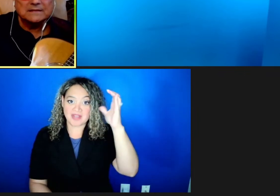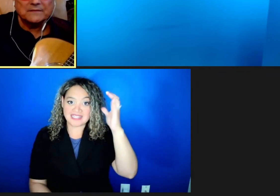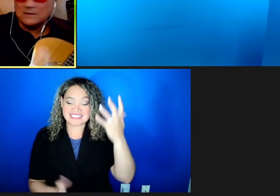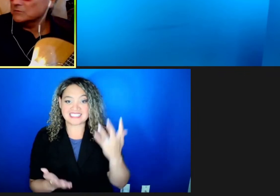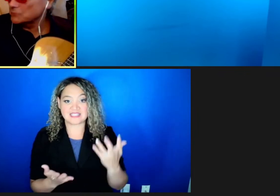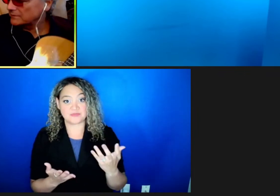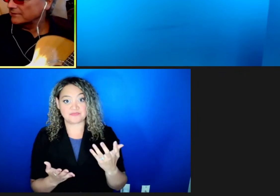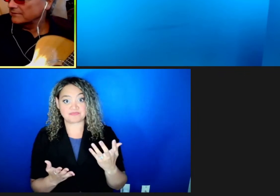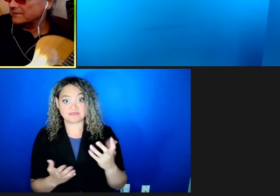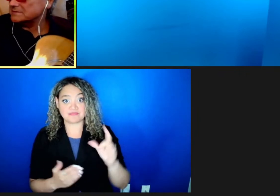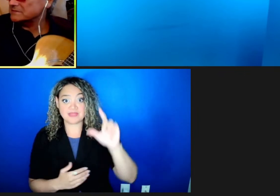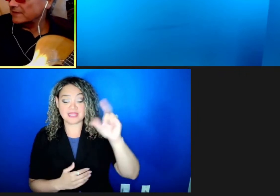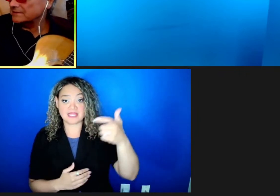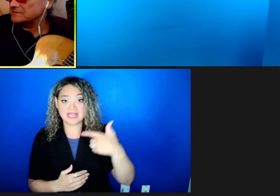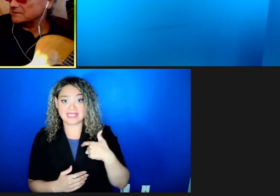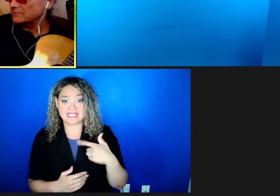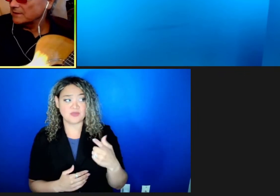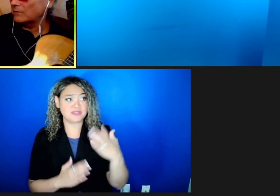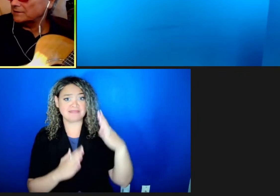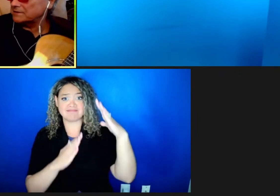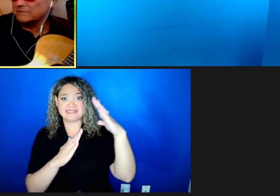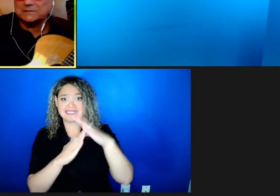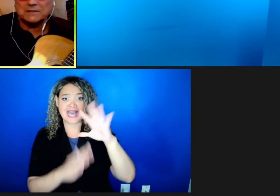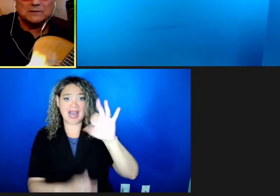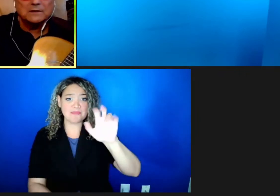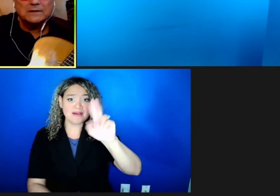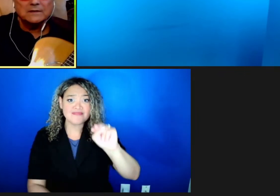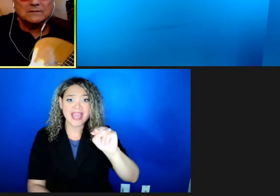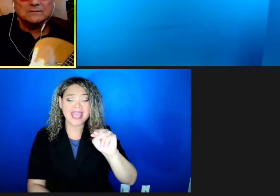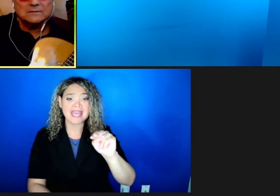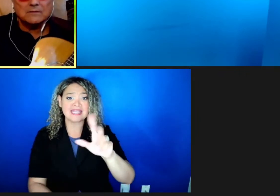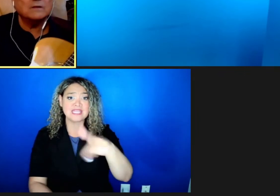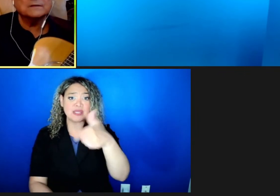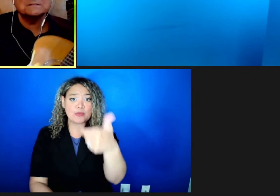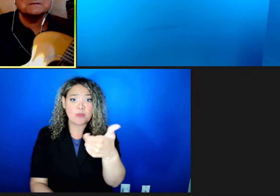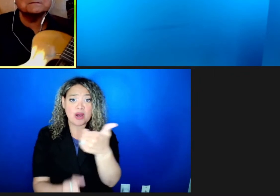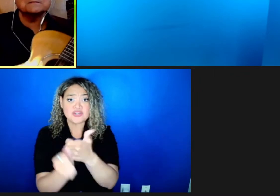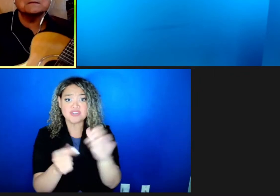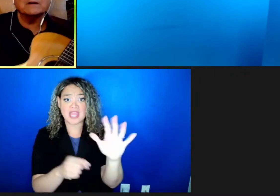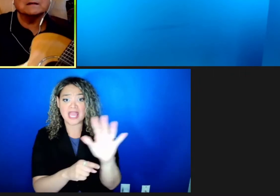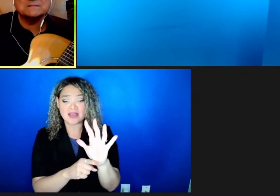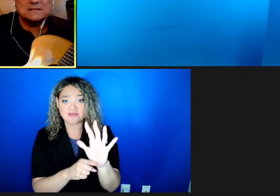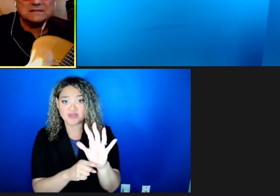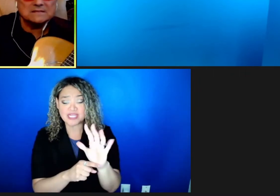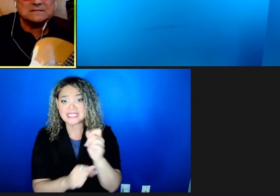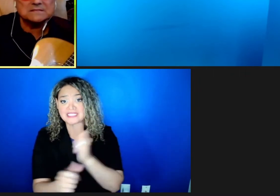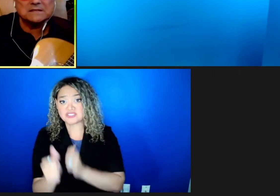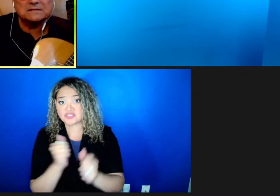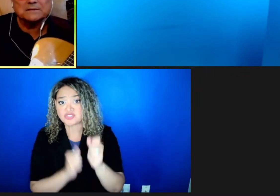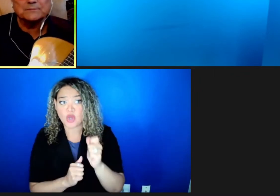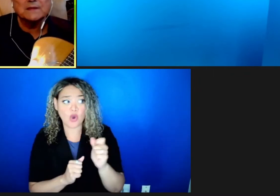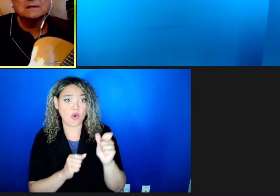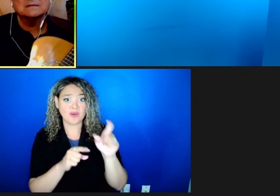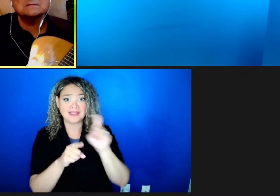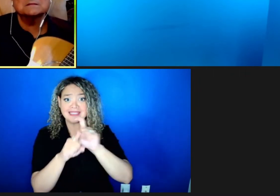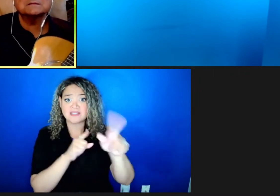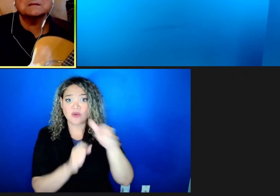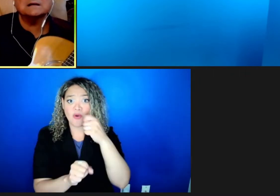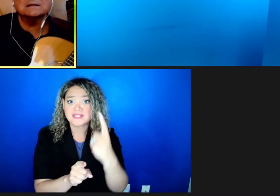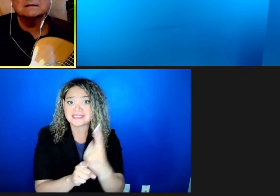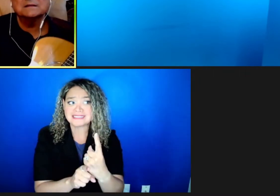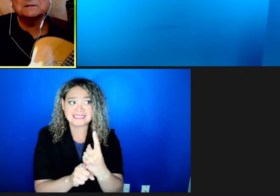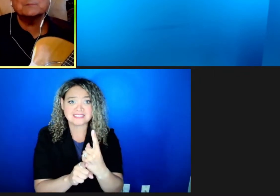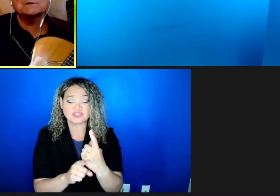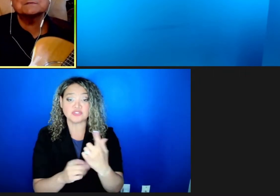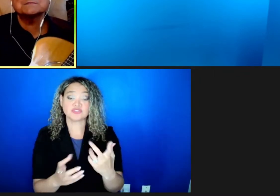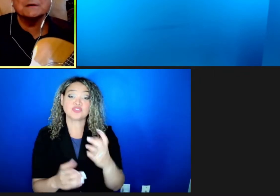fact that he was one of our greatest fans. Yes. He watched every show, called his sisters, you got to see this, etc. So to